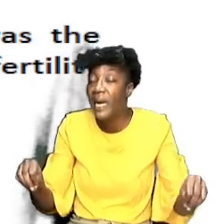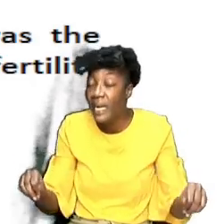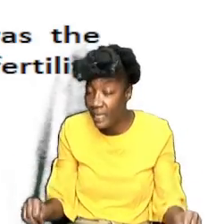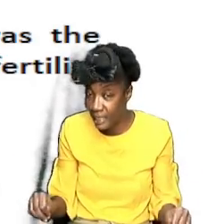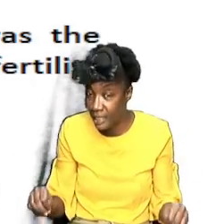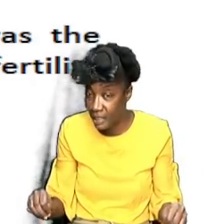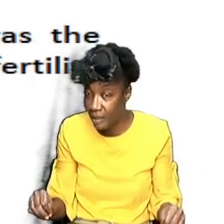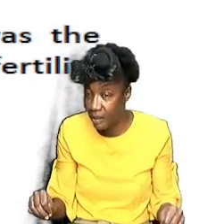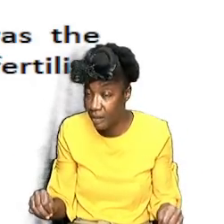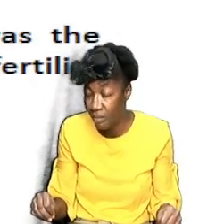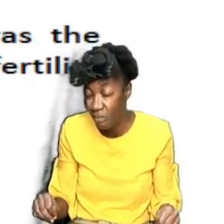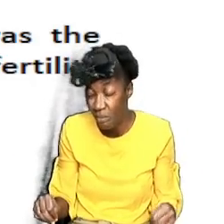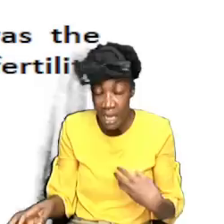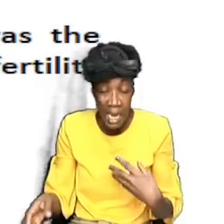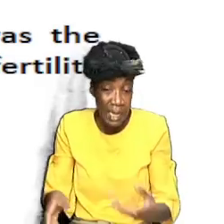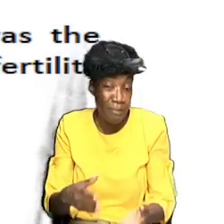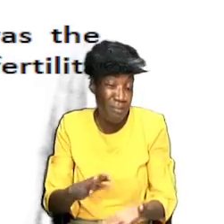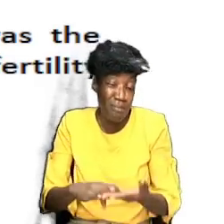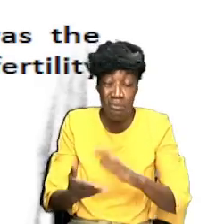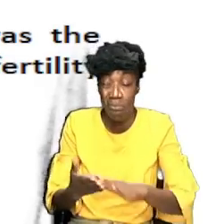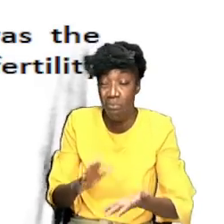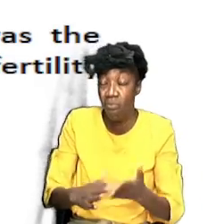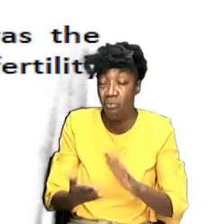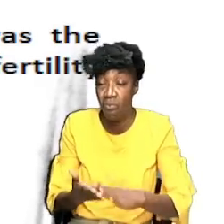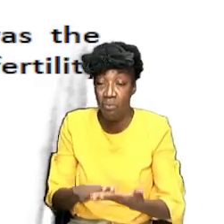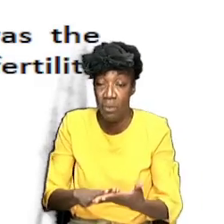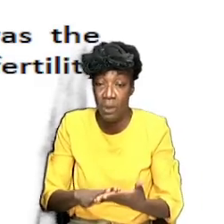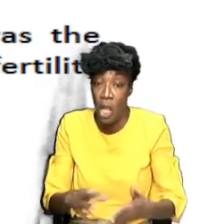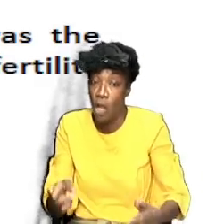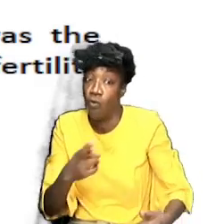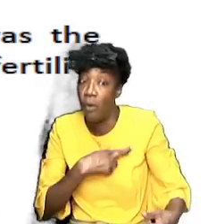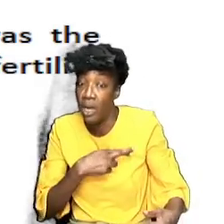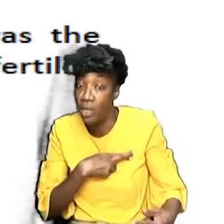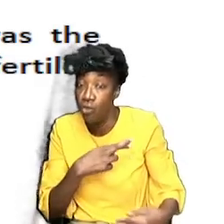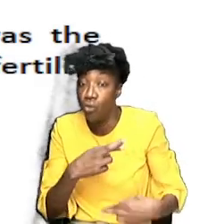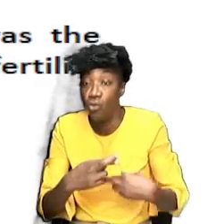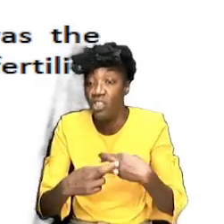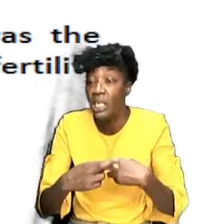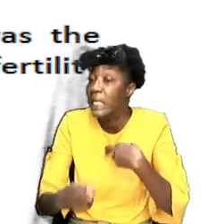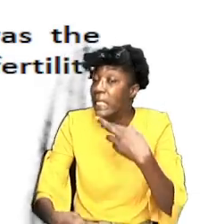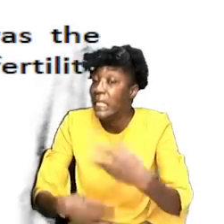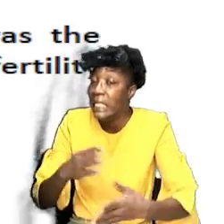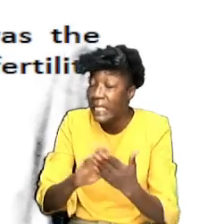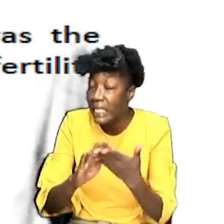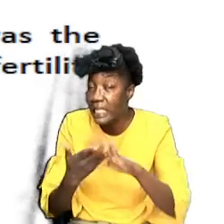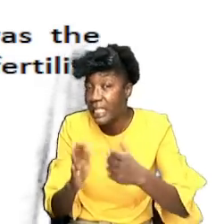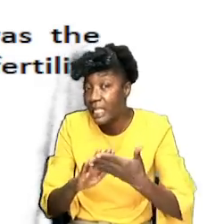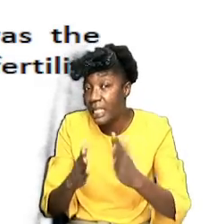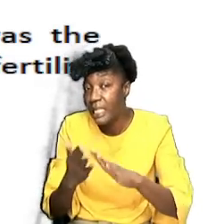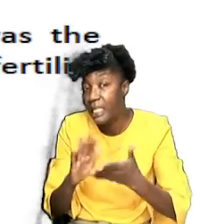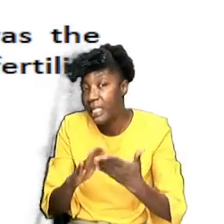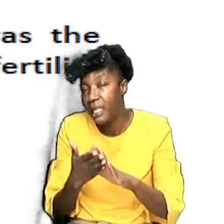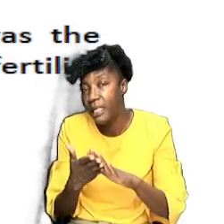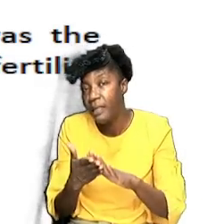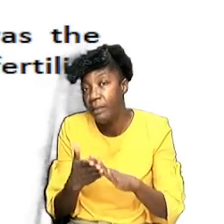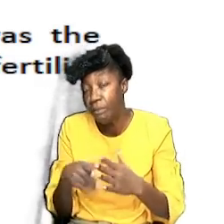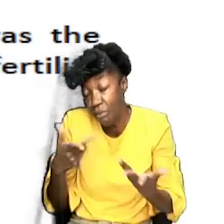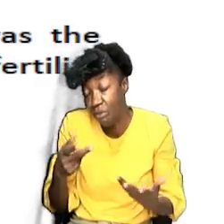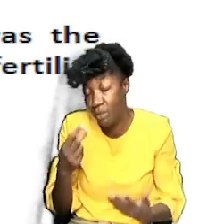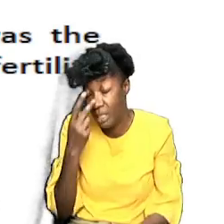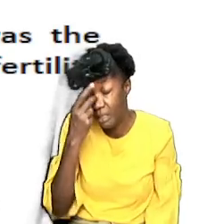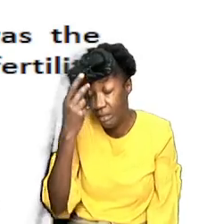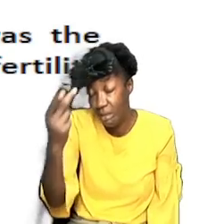very commercial city. It was a very religious city. Praise God. Now, as you can see,